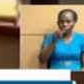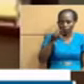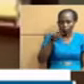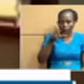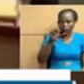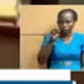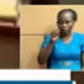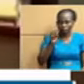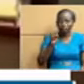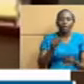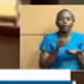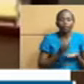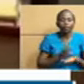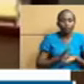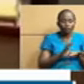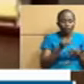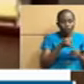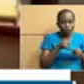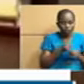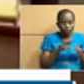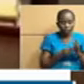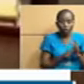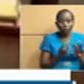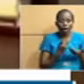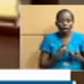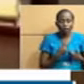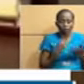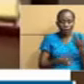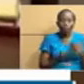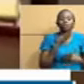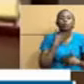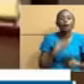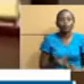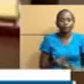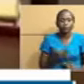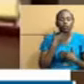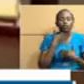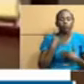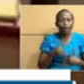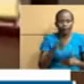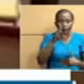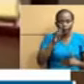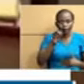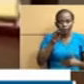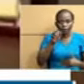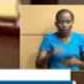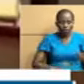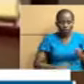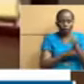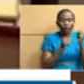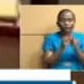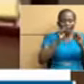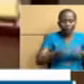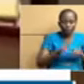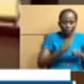we are talking about, and then we shall have what we call effective demand. Demand backed by ability to pay.